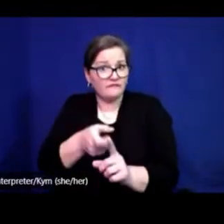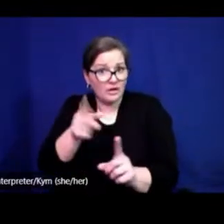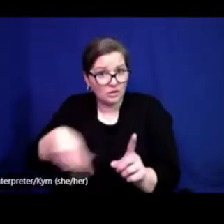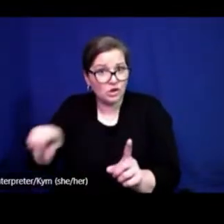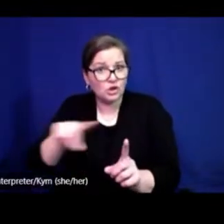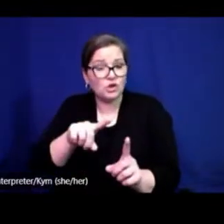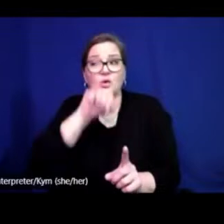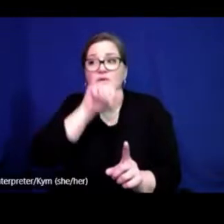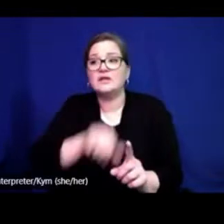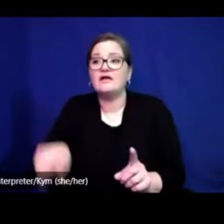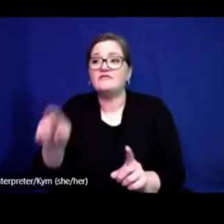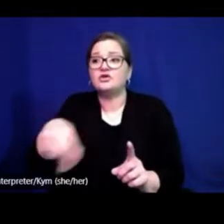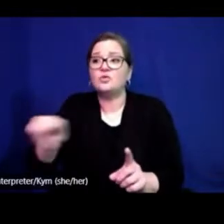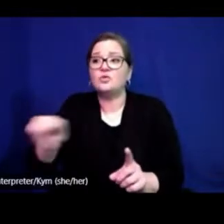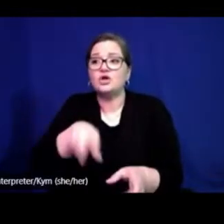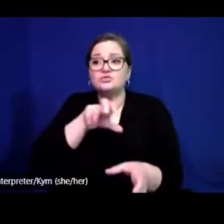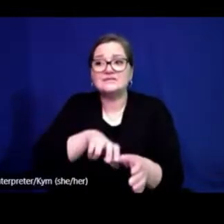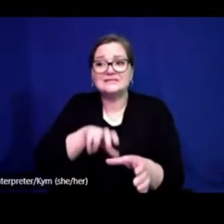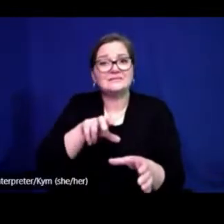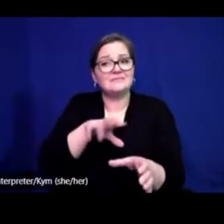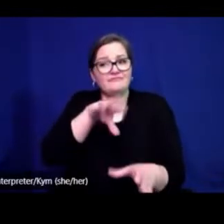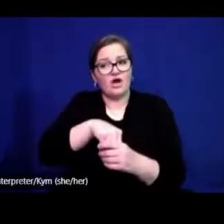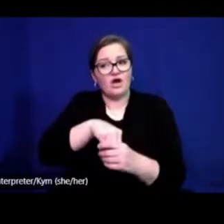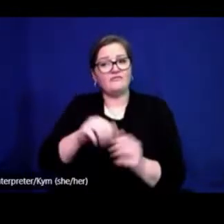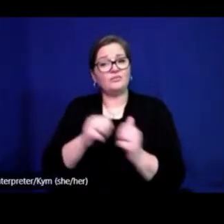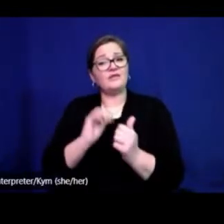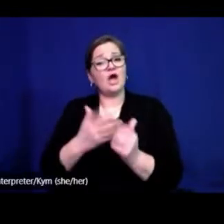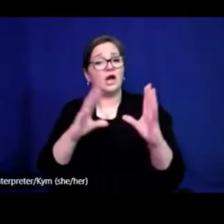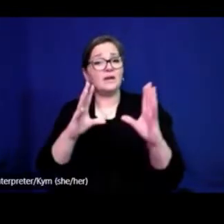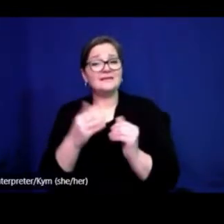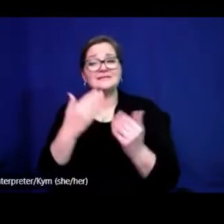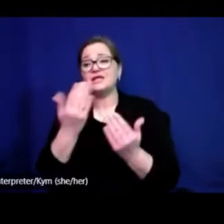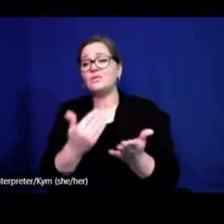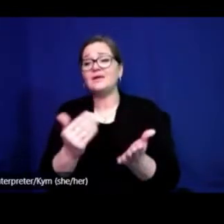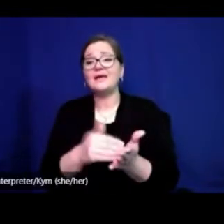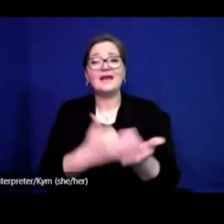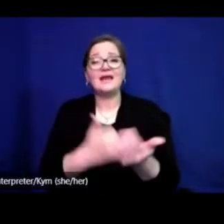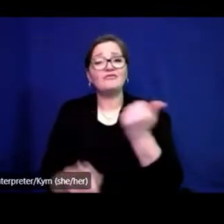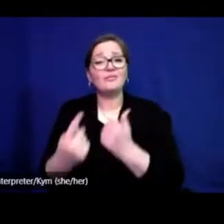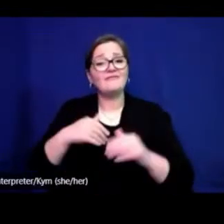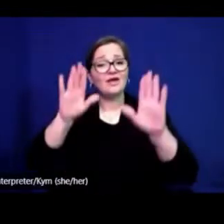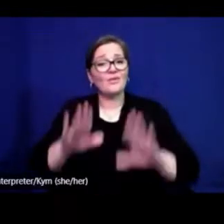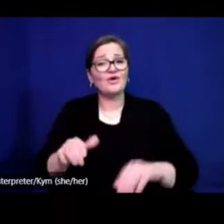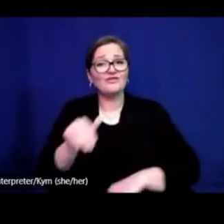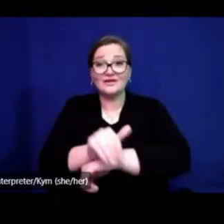love for you to sit in on some of our sessions. So thanks again, everybody. Have a great evening.